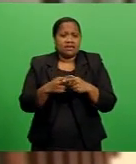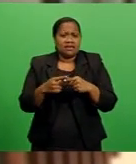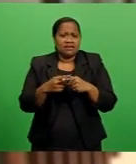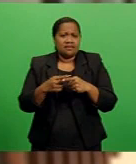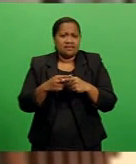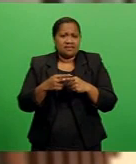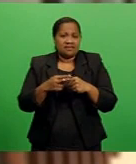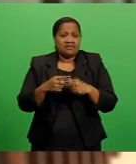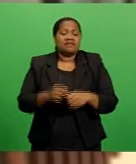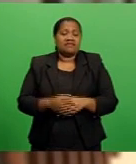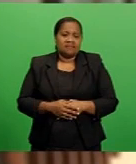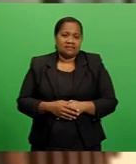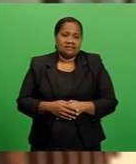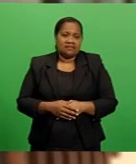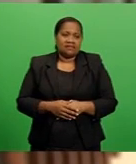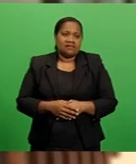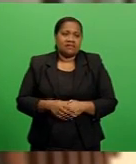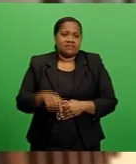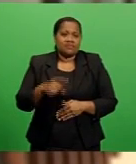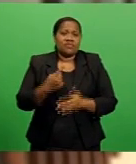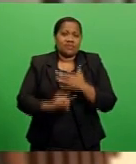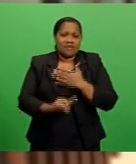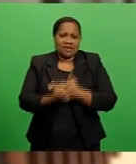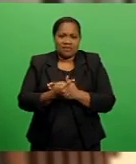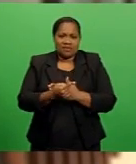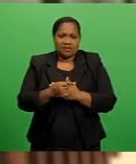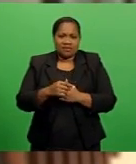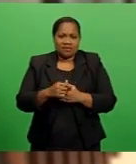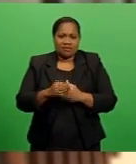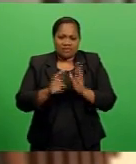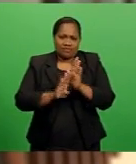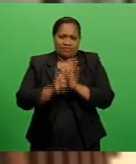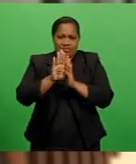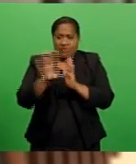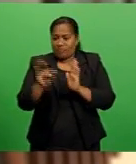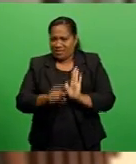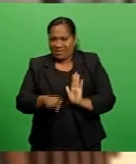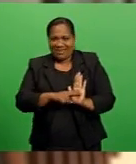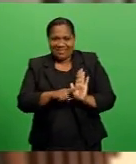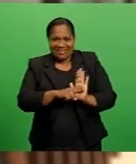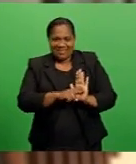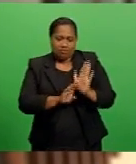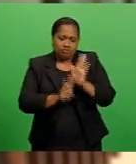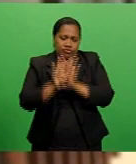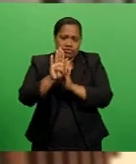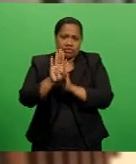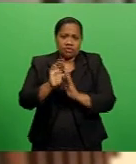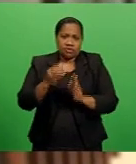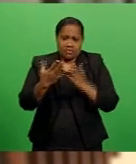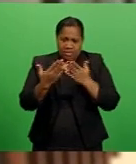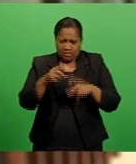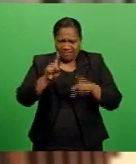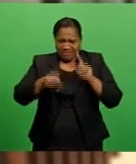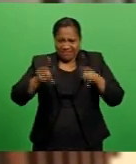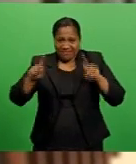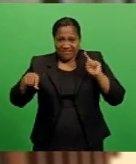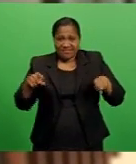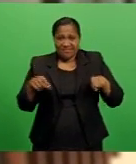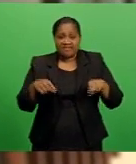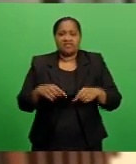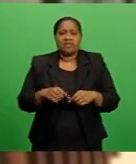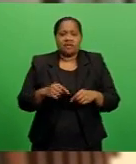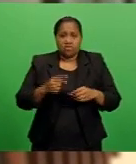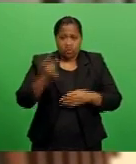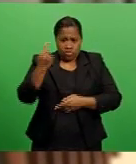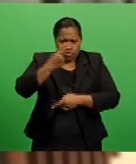on the prospect of negative rates. Traders will now await the US inflation figures due tonight, so we'll wait to